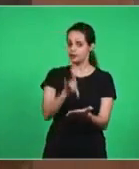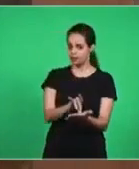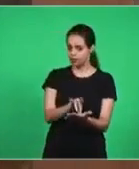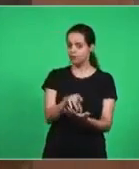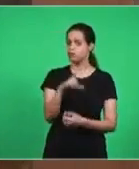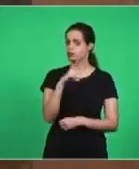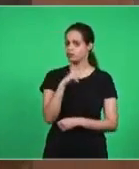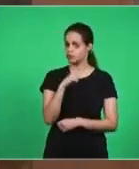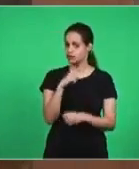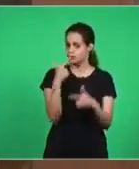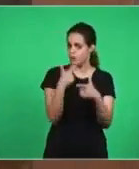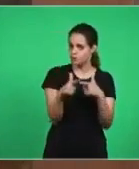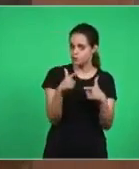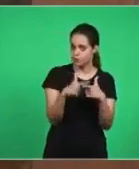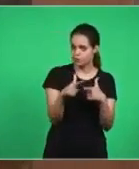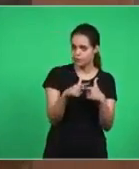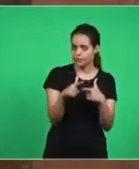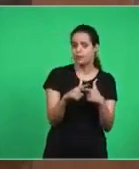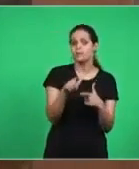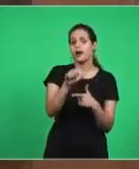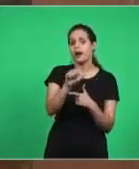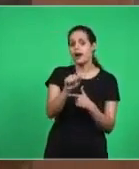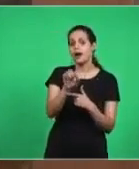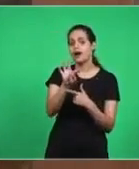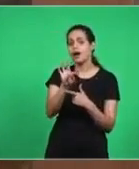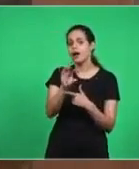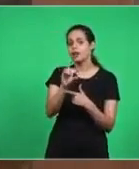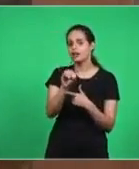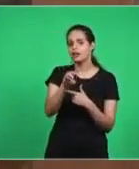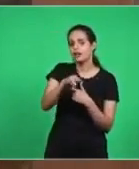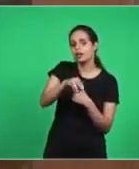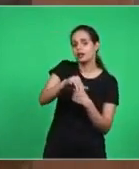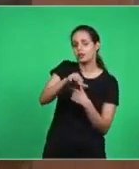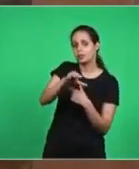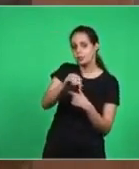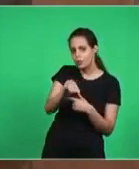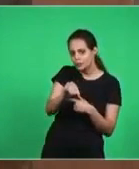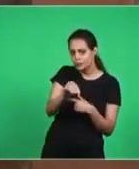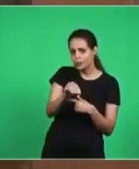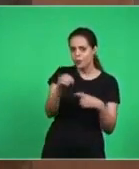occurrences to the event that took place, the atomic